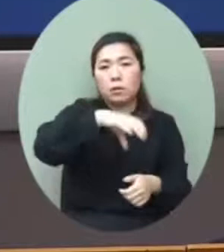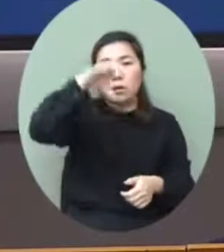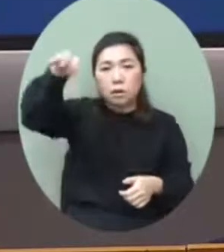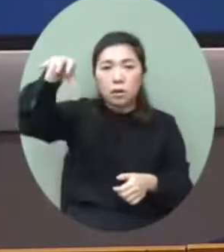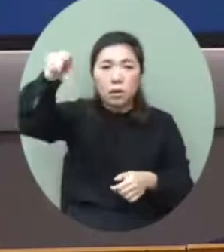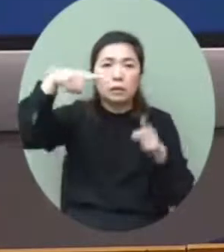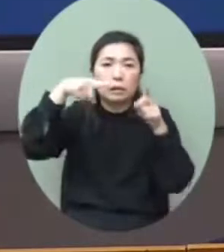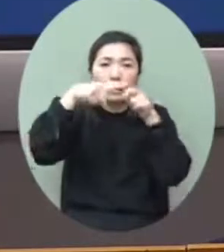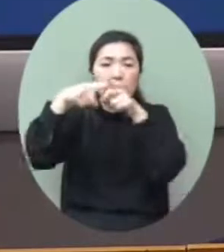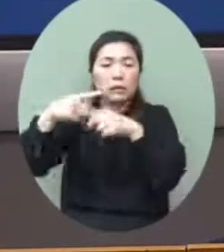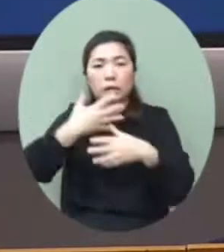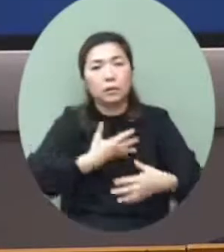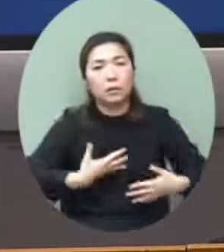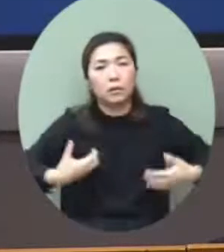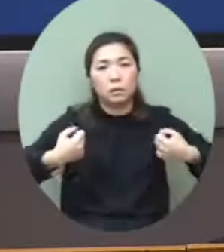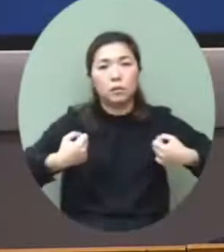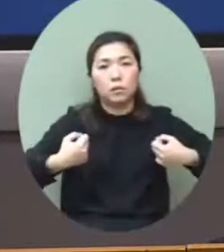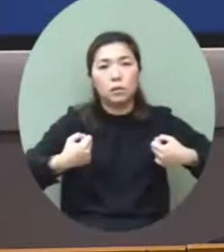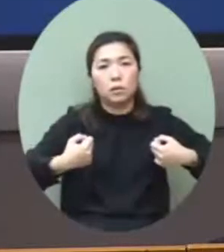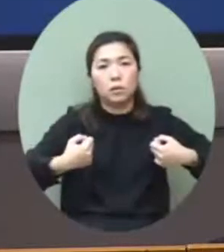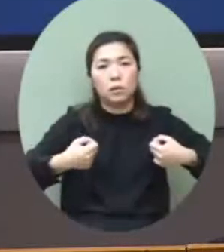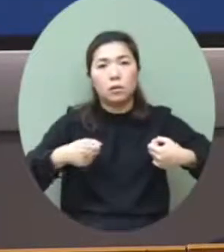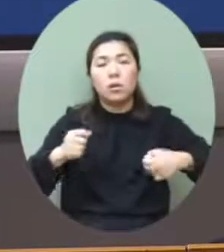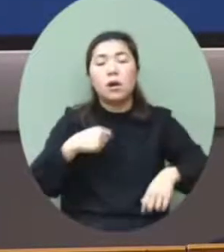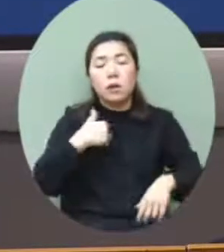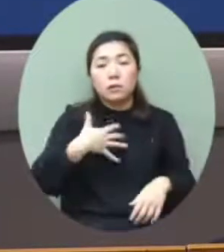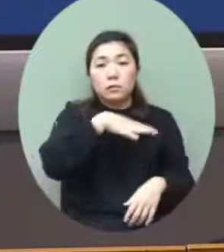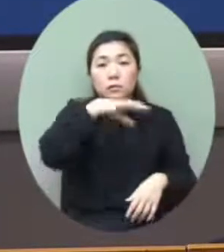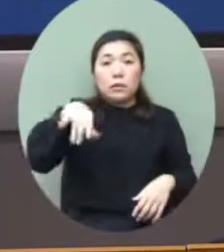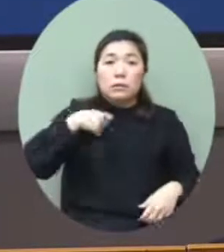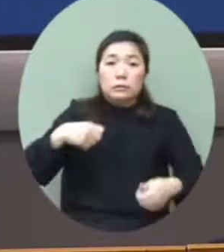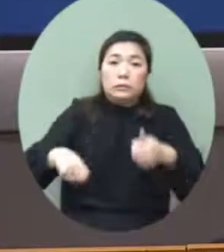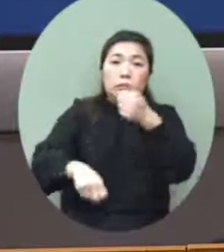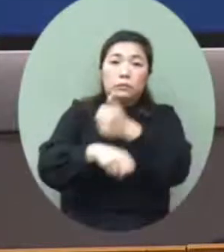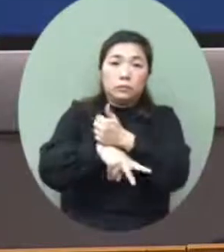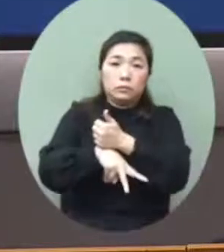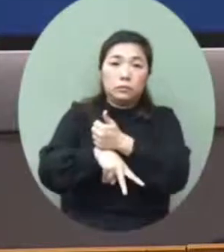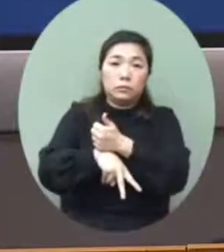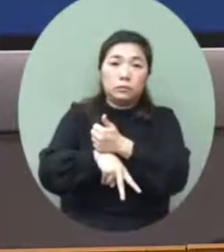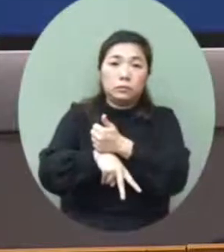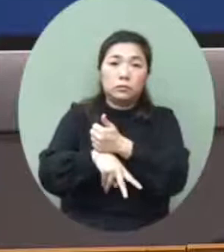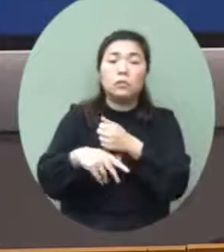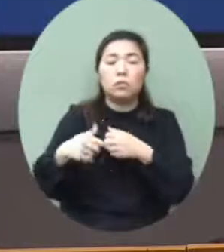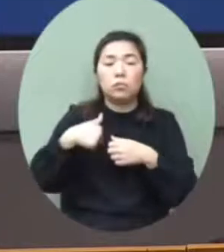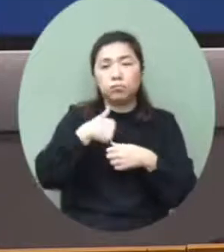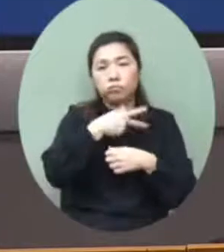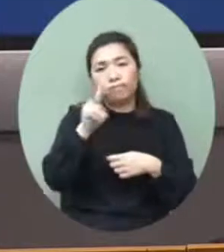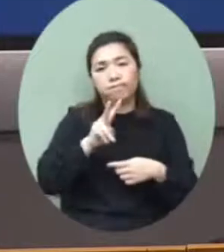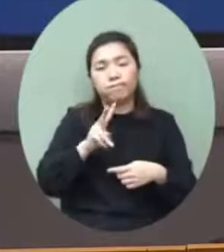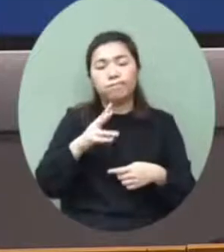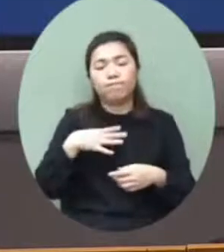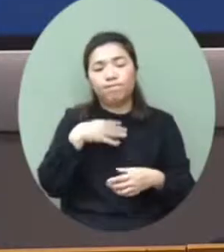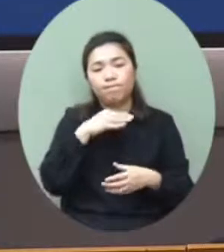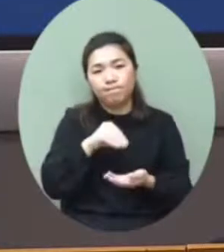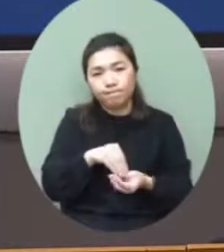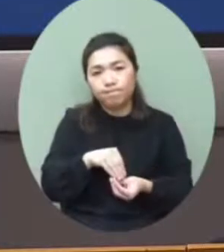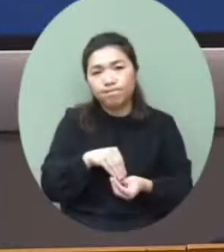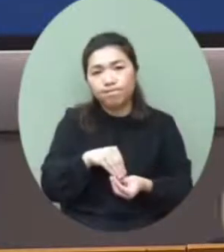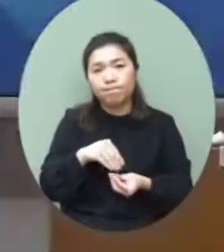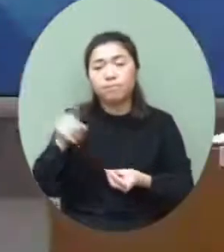see both sides of the border coming out of this epidemic as soon as possible. Thank you.